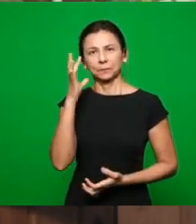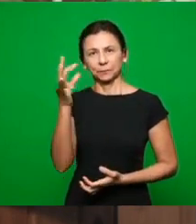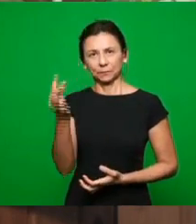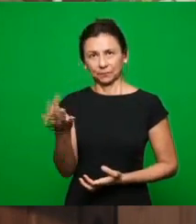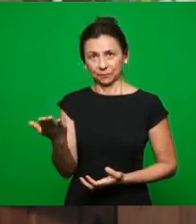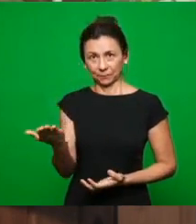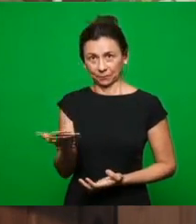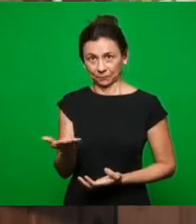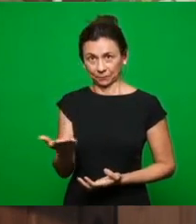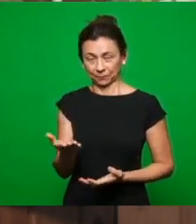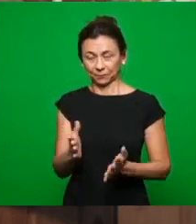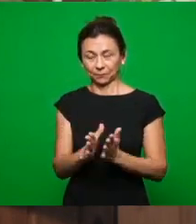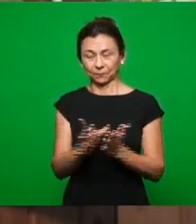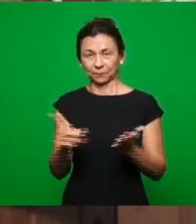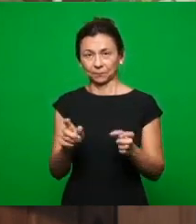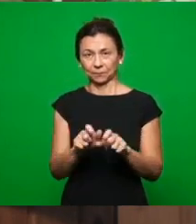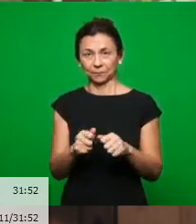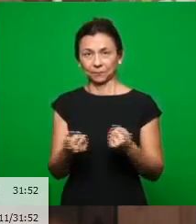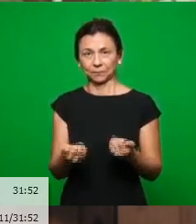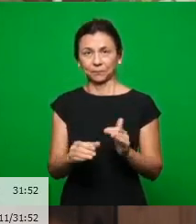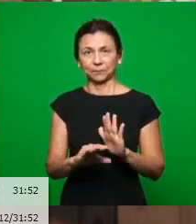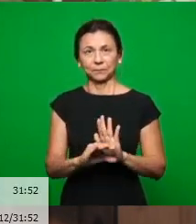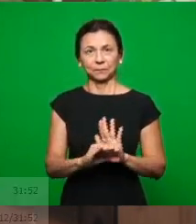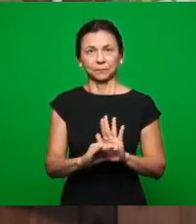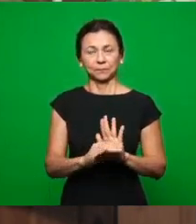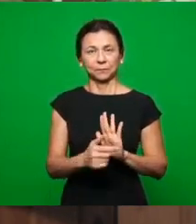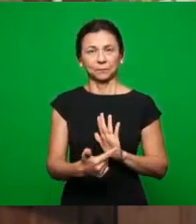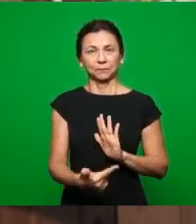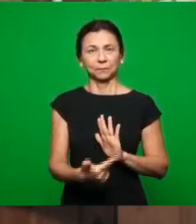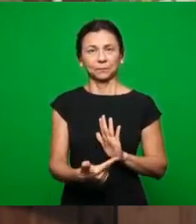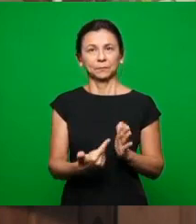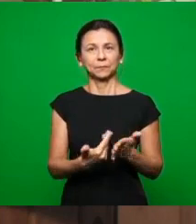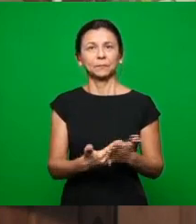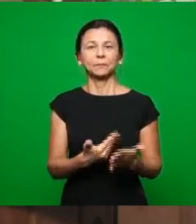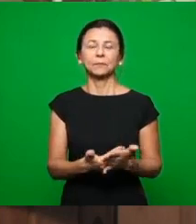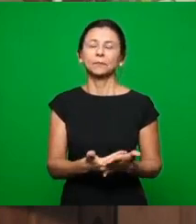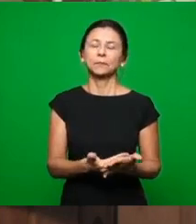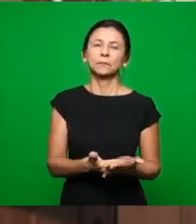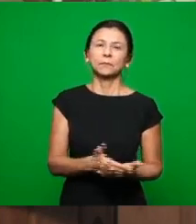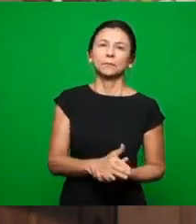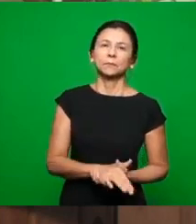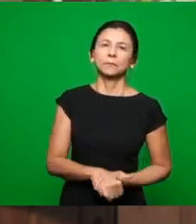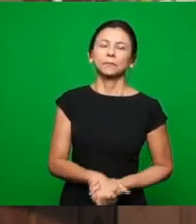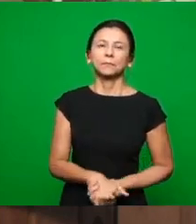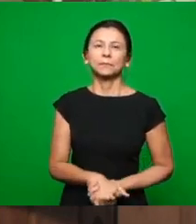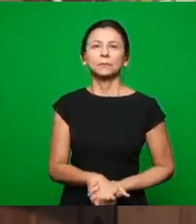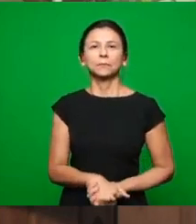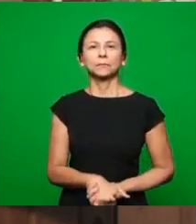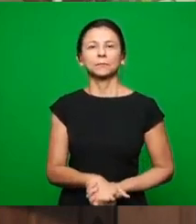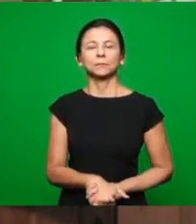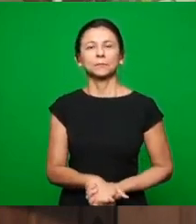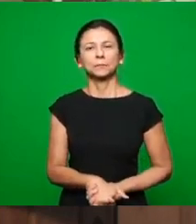brethren need to pay attention, opening the Bible, in the Book of Revelations, chapter 2.